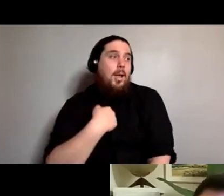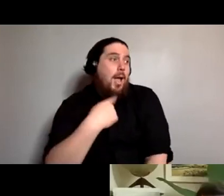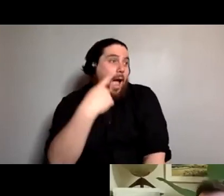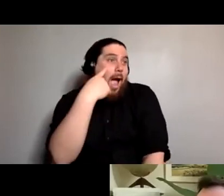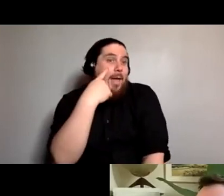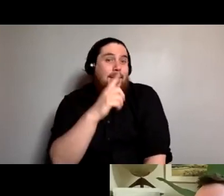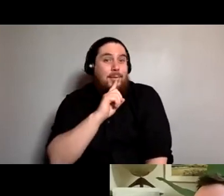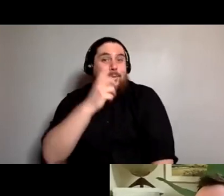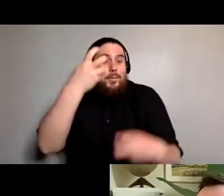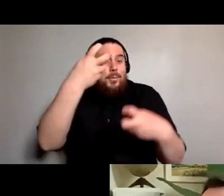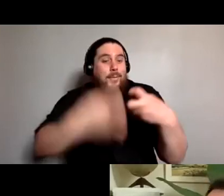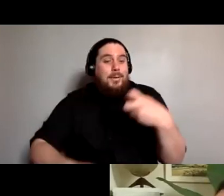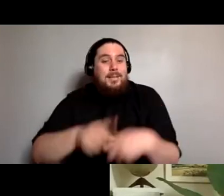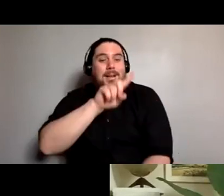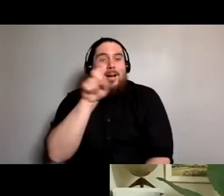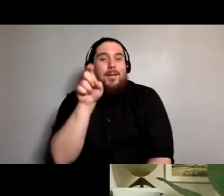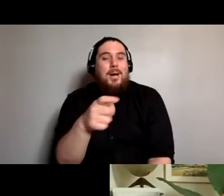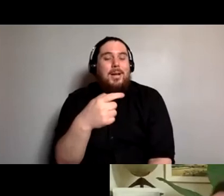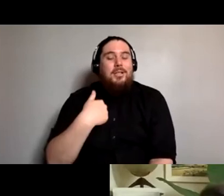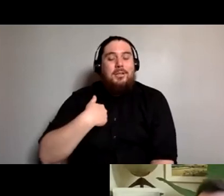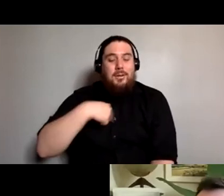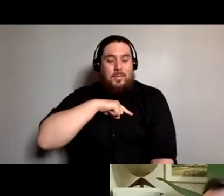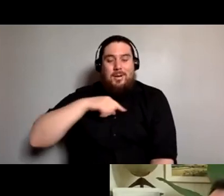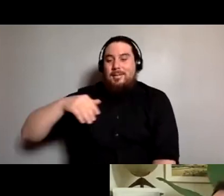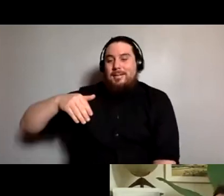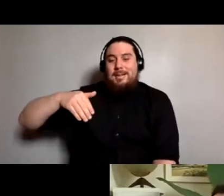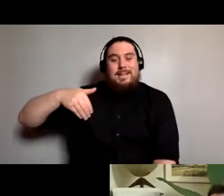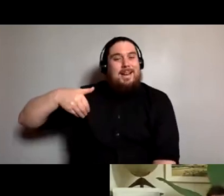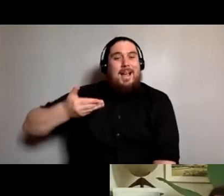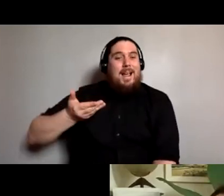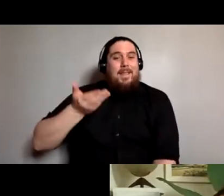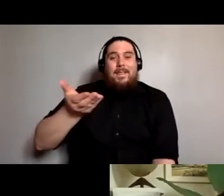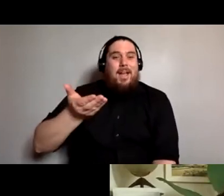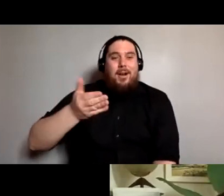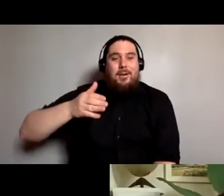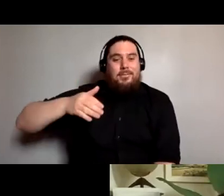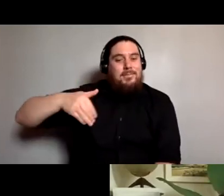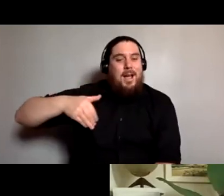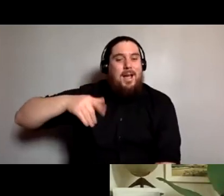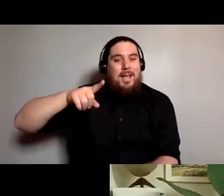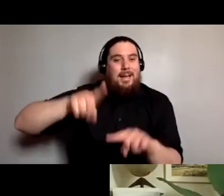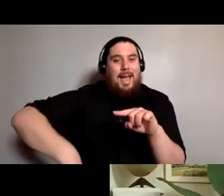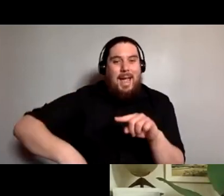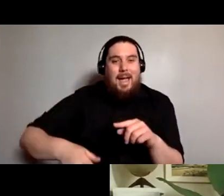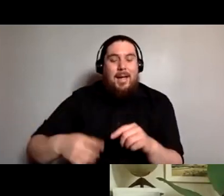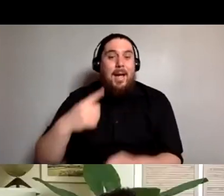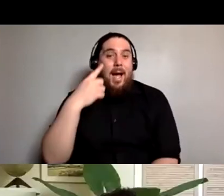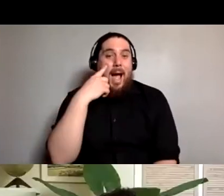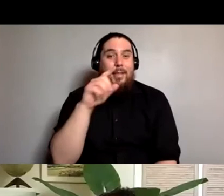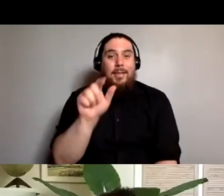really tough question. I don't think we're there yet. I honestly don't think we're there yet. I think that the